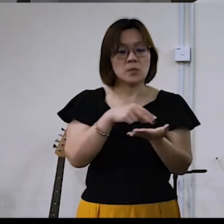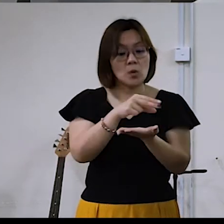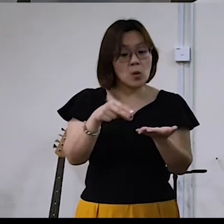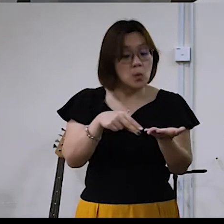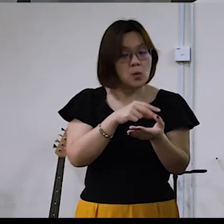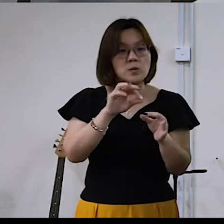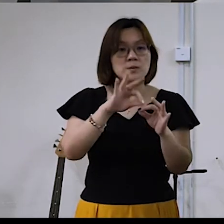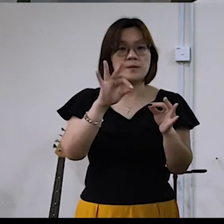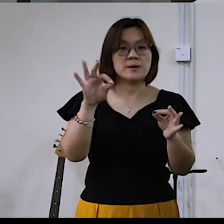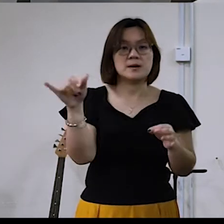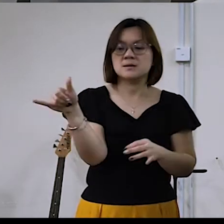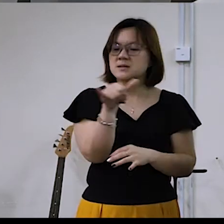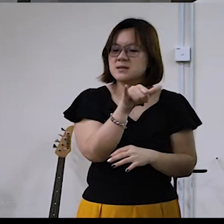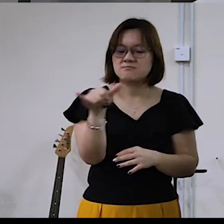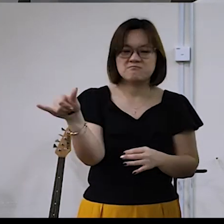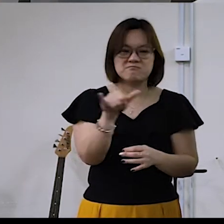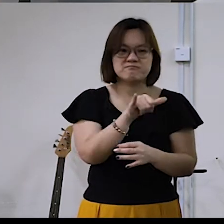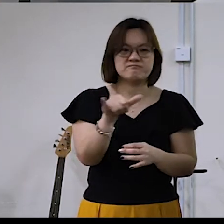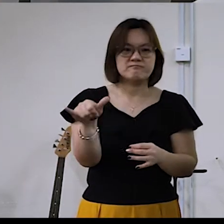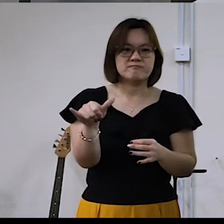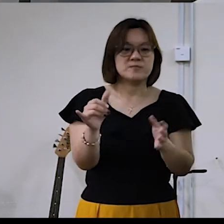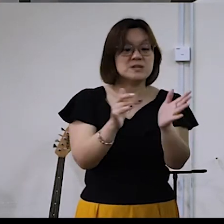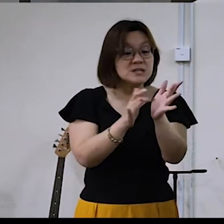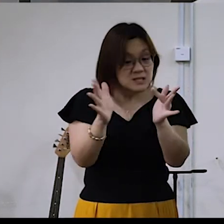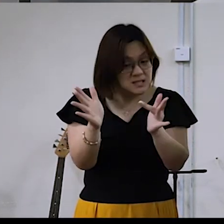So we have been, brothers and sisters,